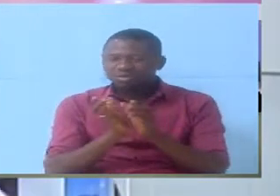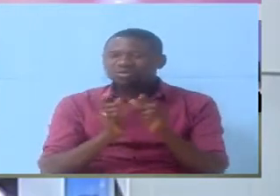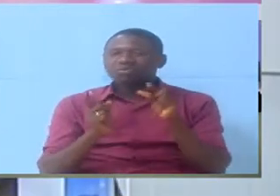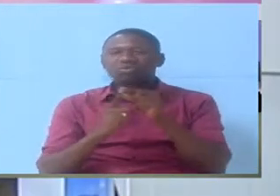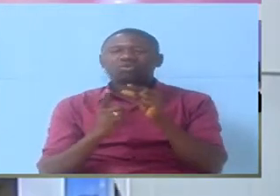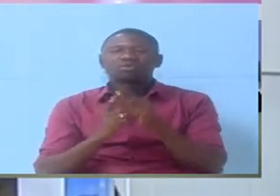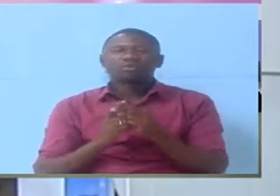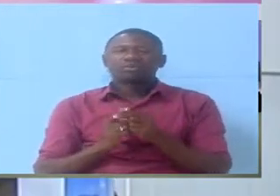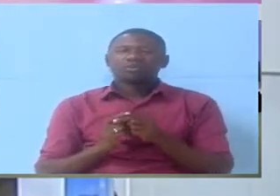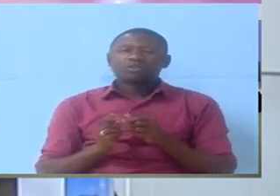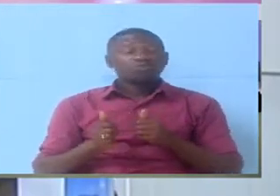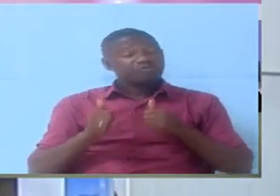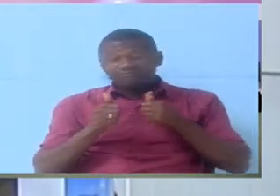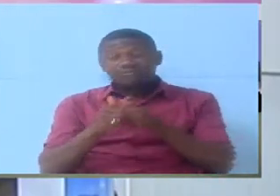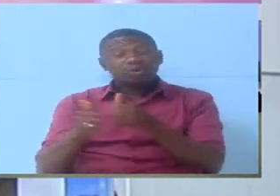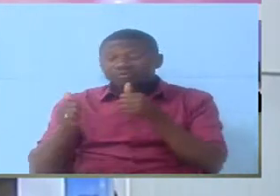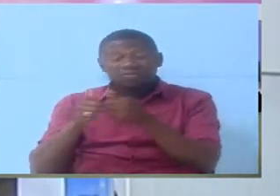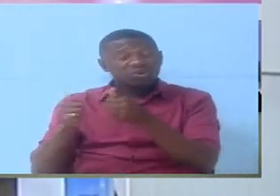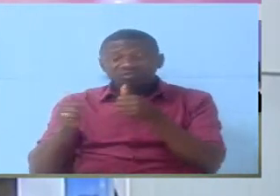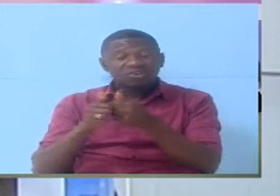push the case to the latter.